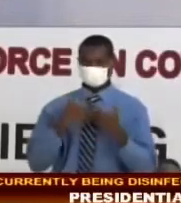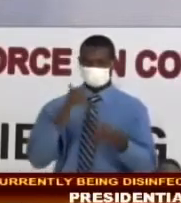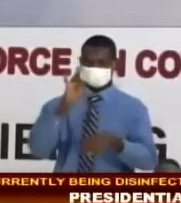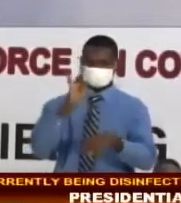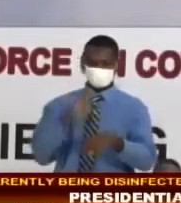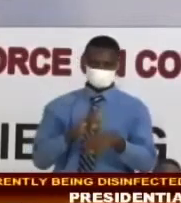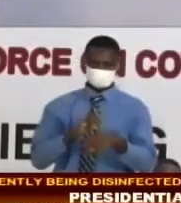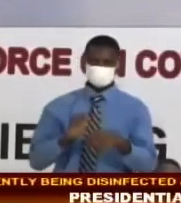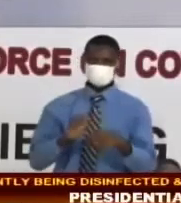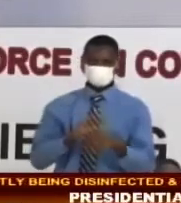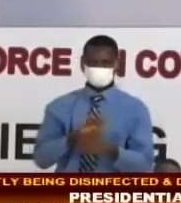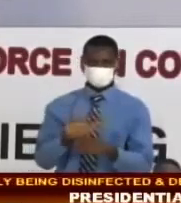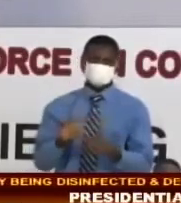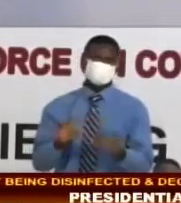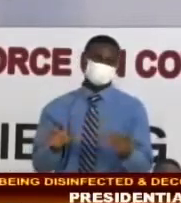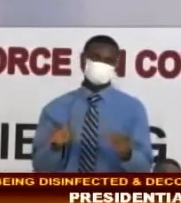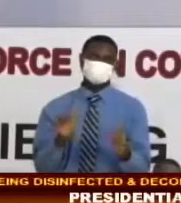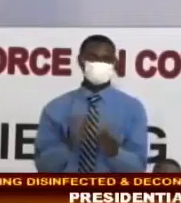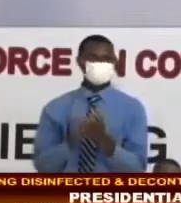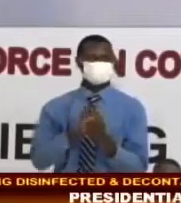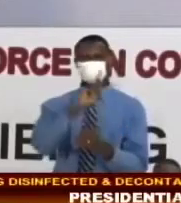COVID-19. It's a very, very pertinent question.